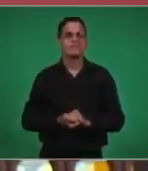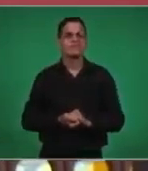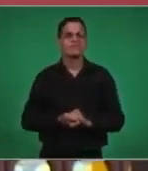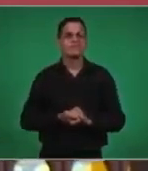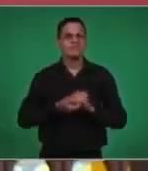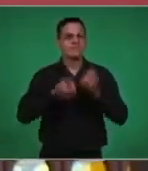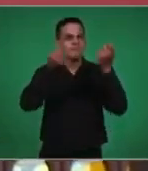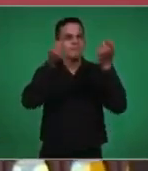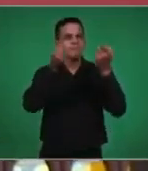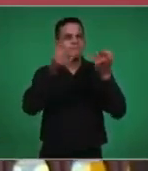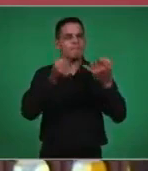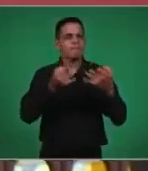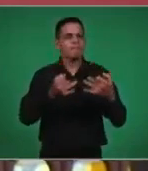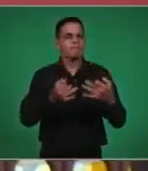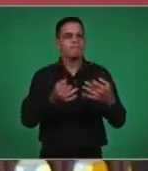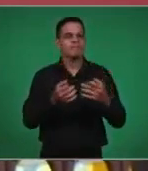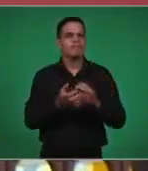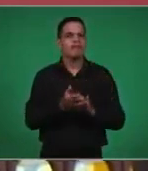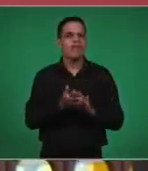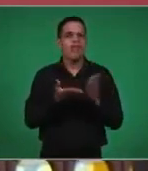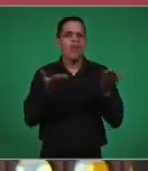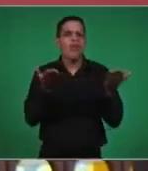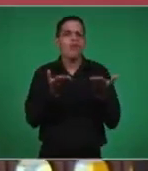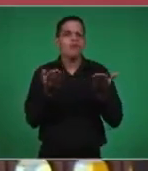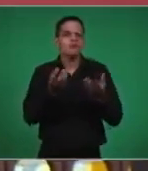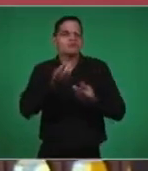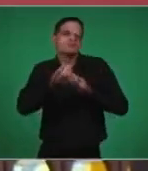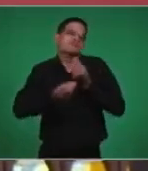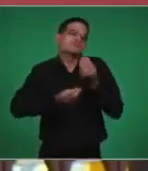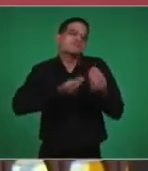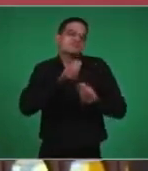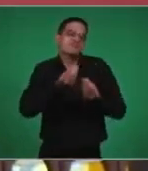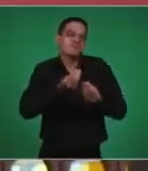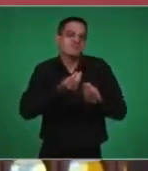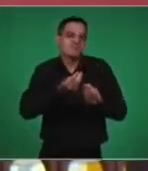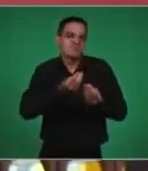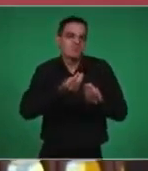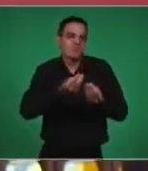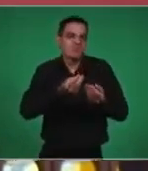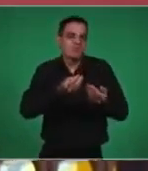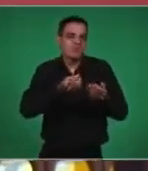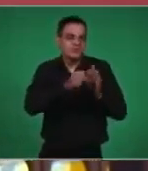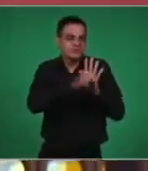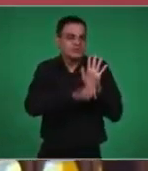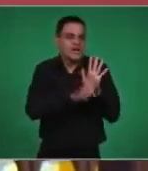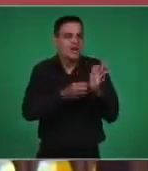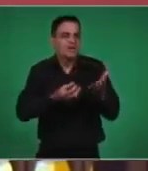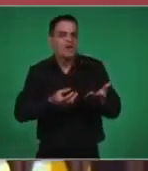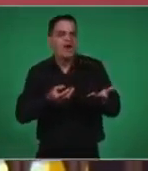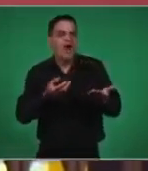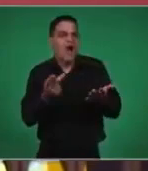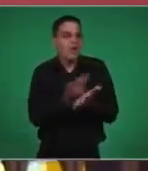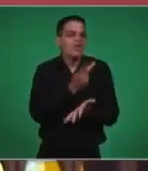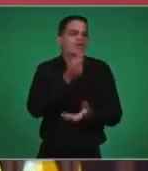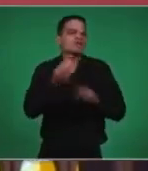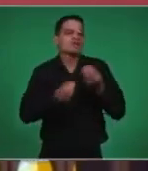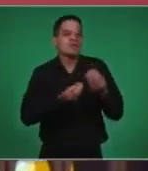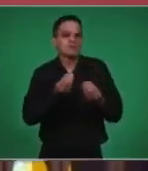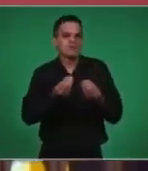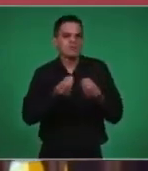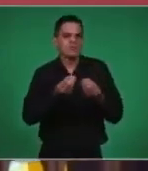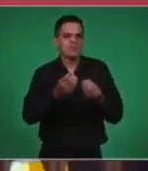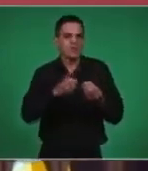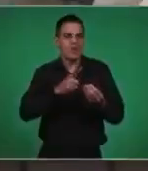the situation, the secular situation. When you have a child that